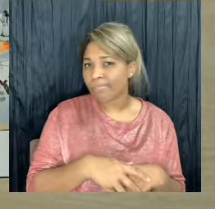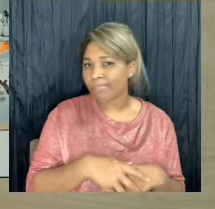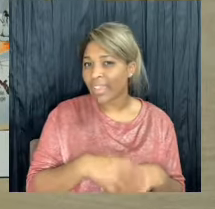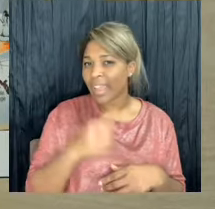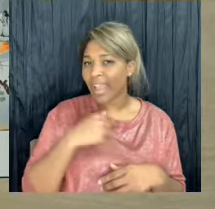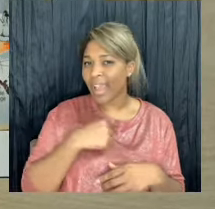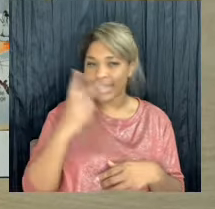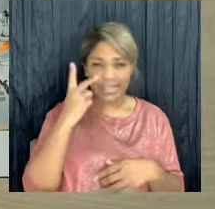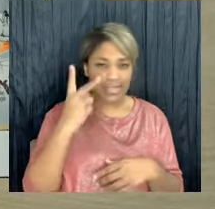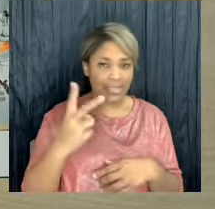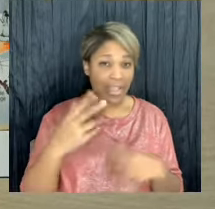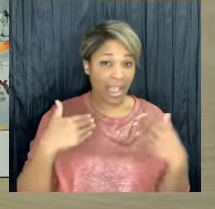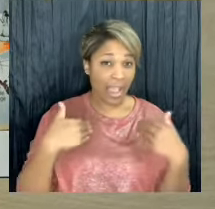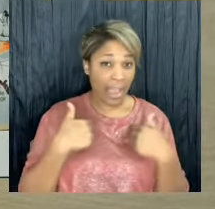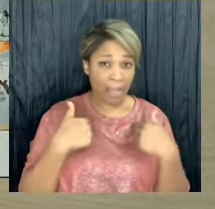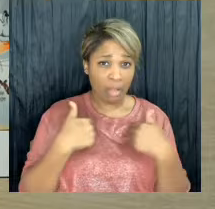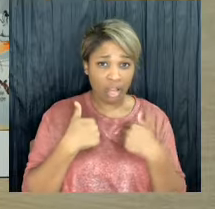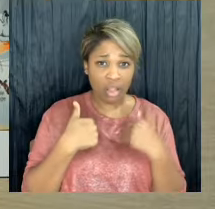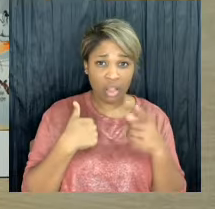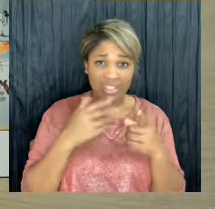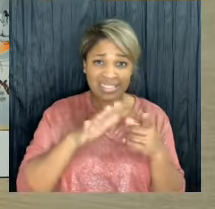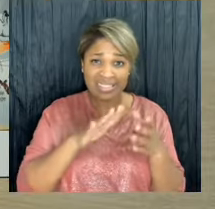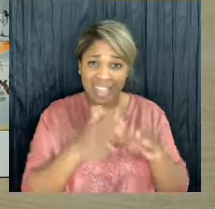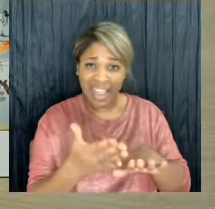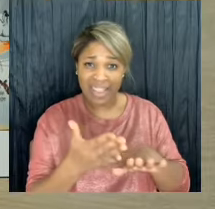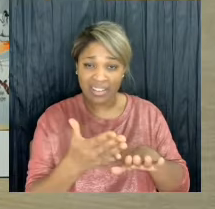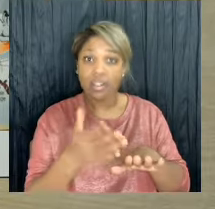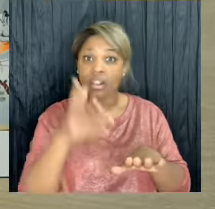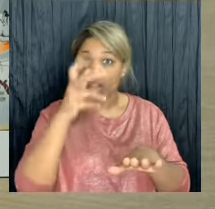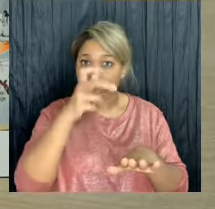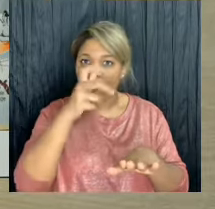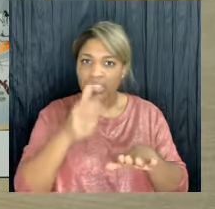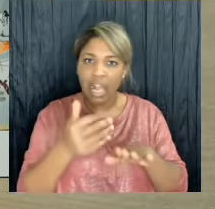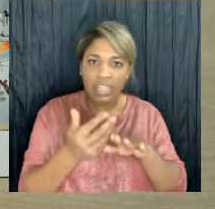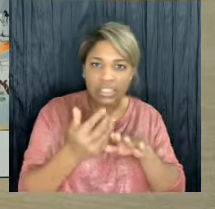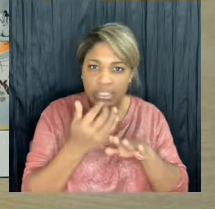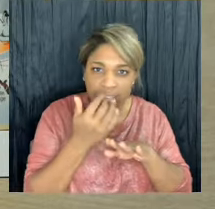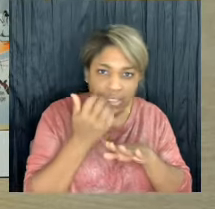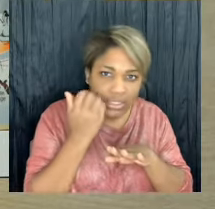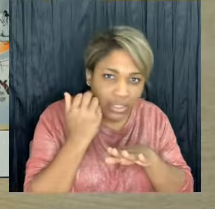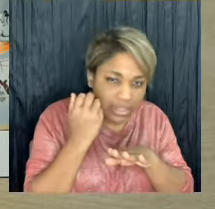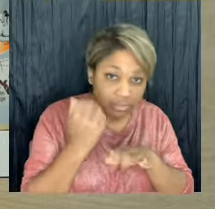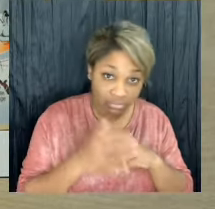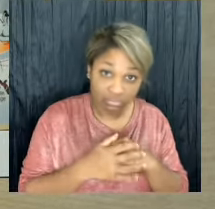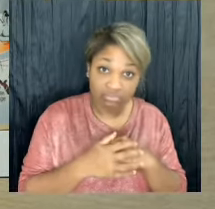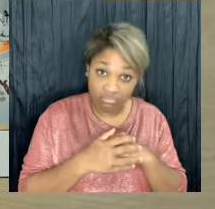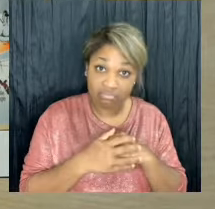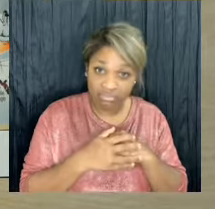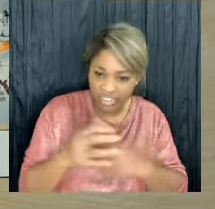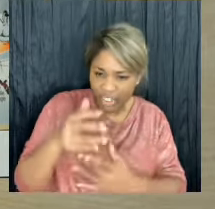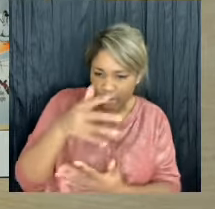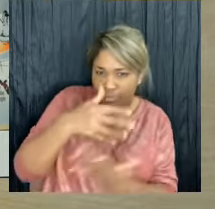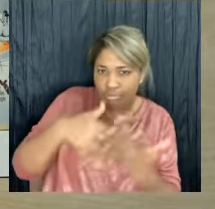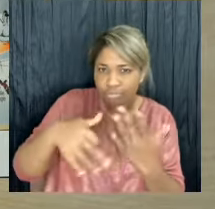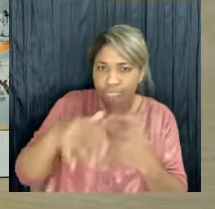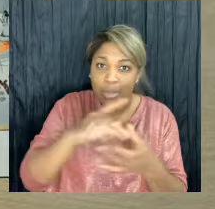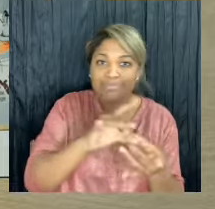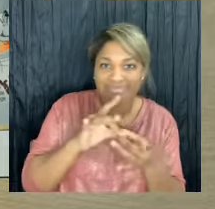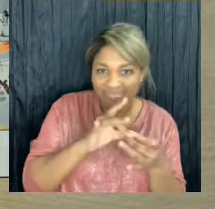I see that an animal has died, and so the bugs are going to eat it. They're interacting in the